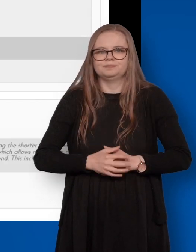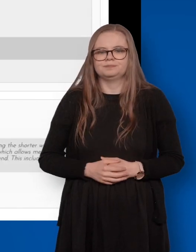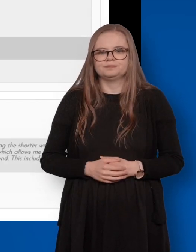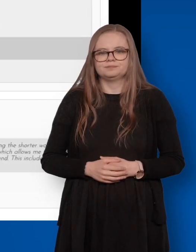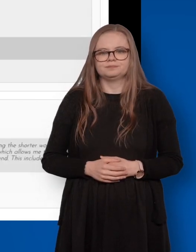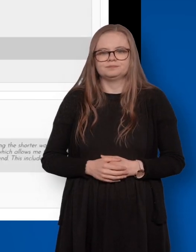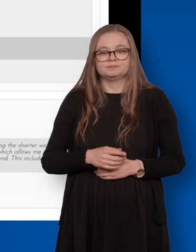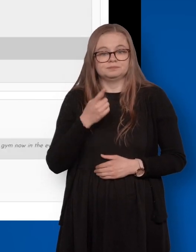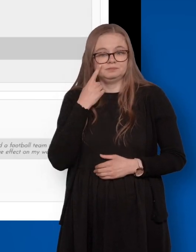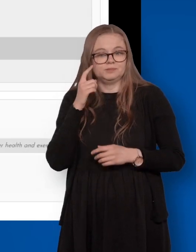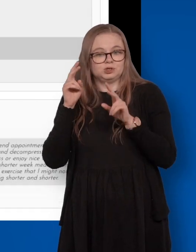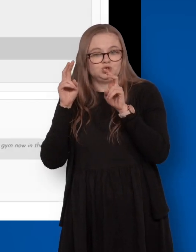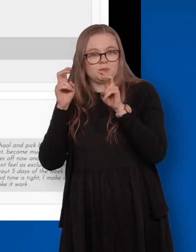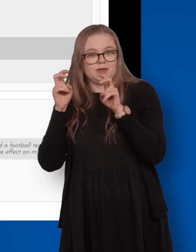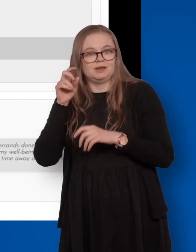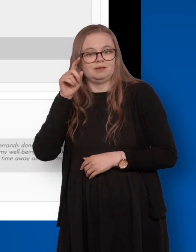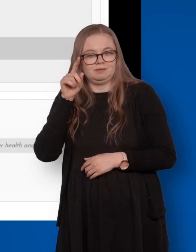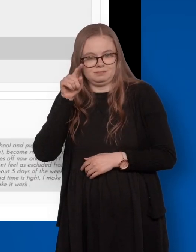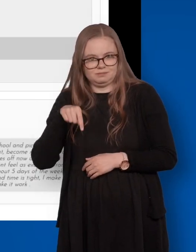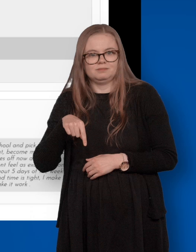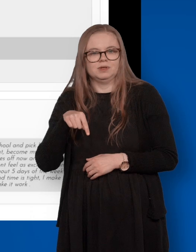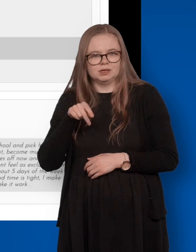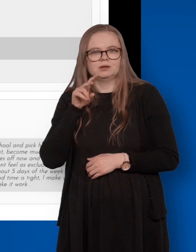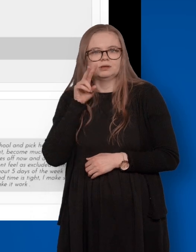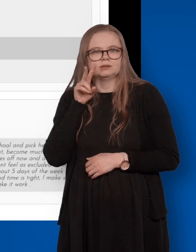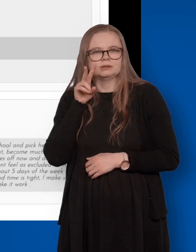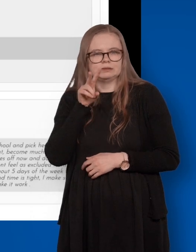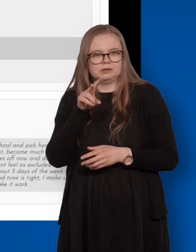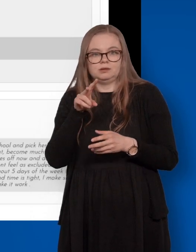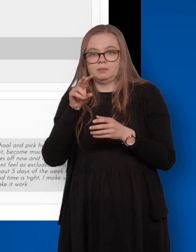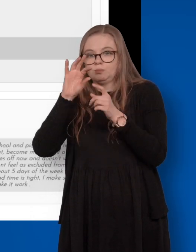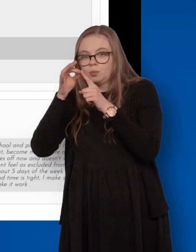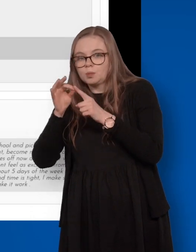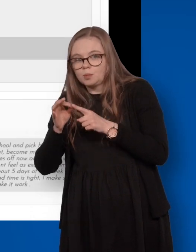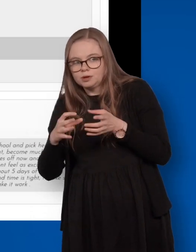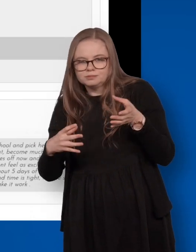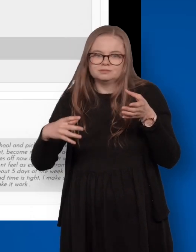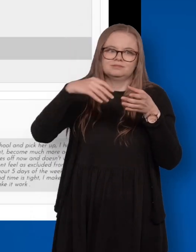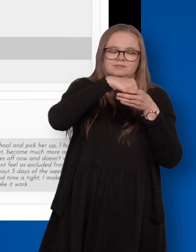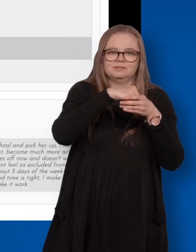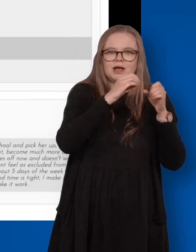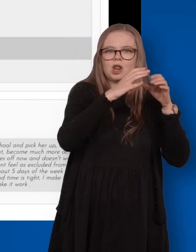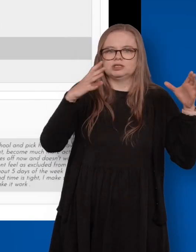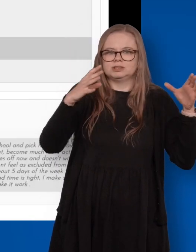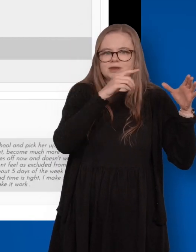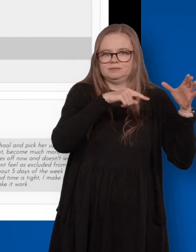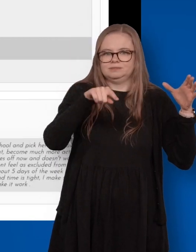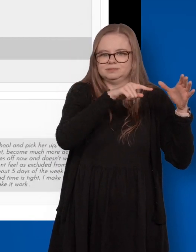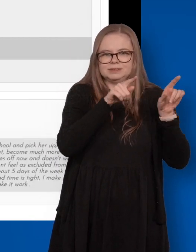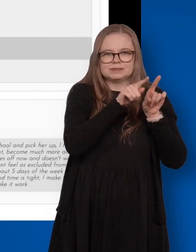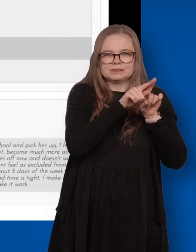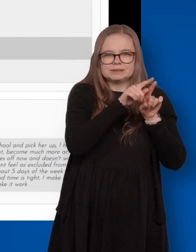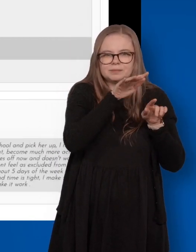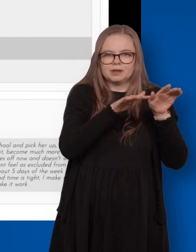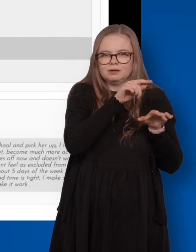look over in the topics bar, we can see that every point here is part of a cluster that is labeled as the